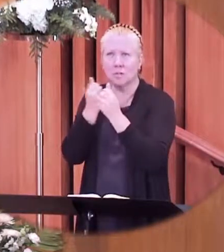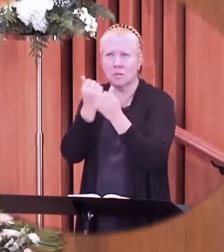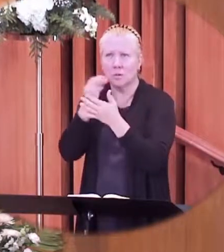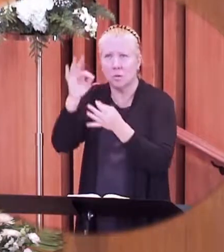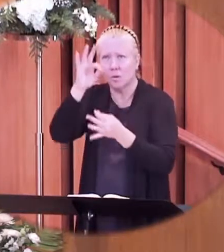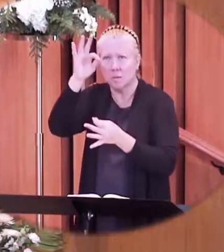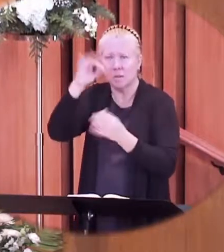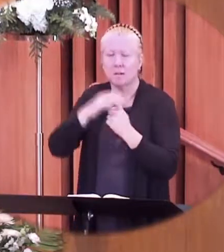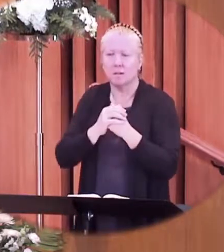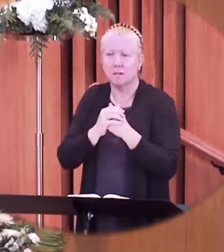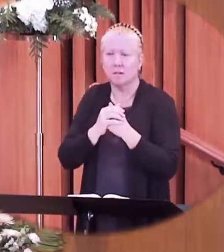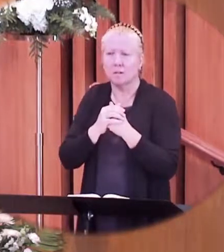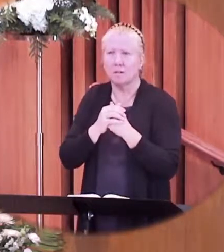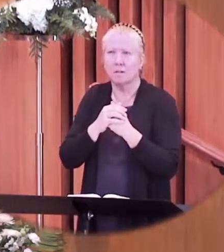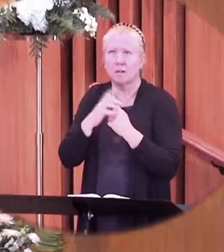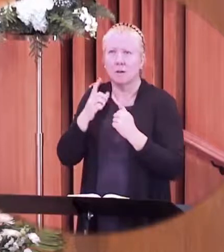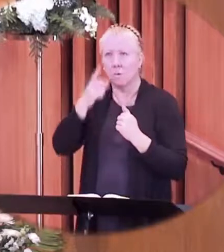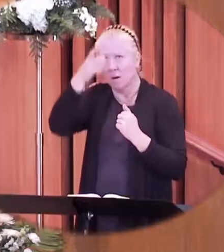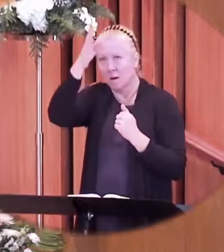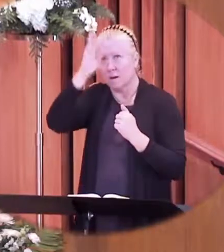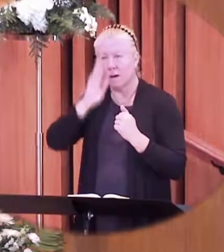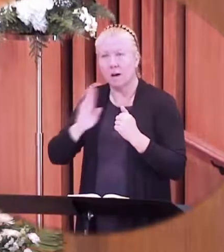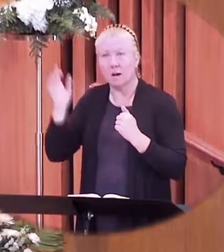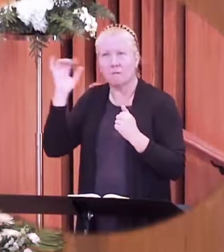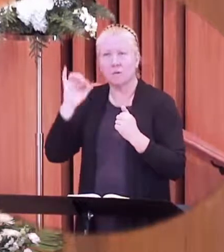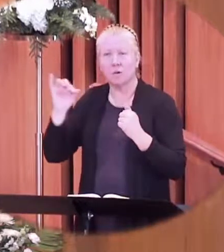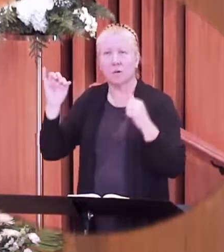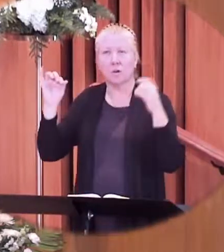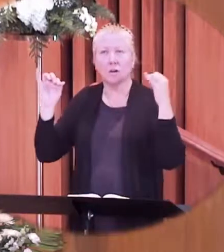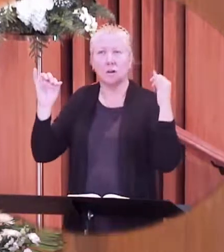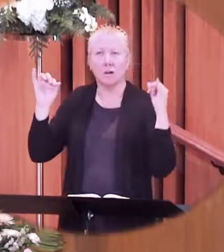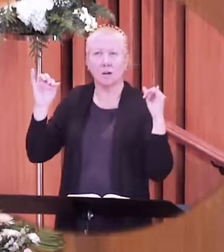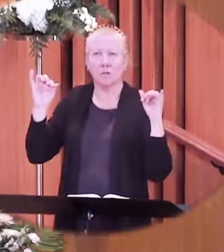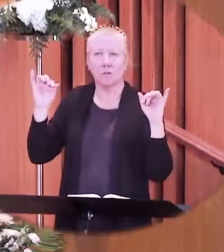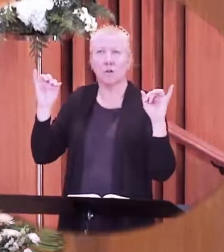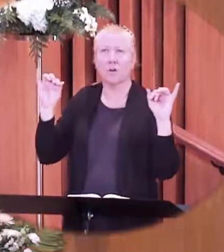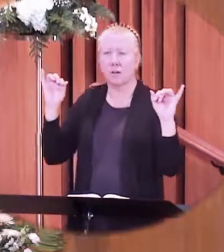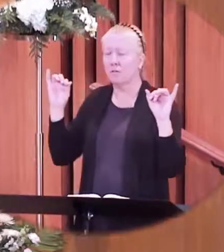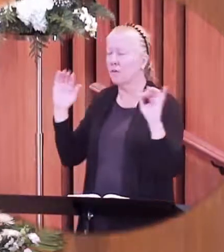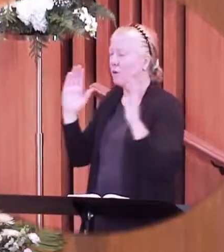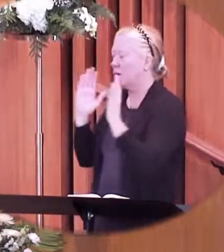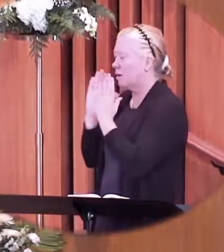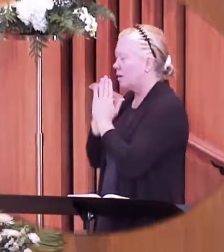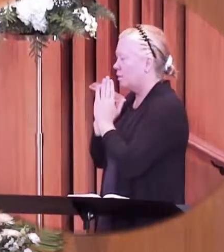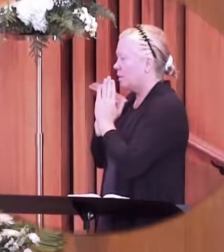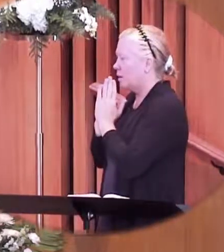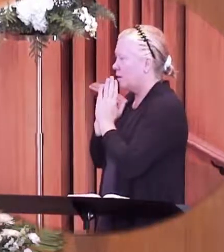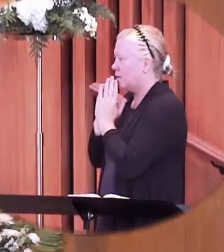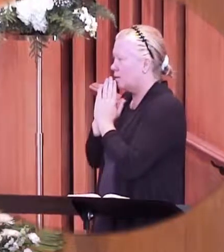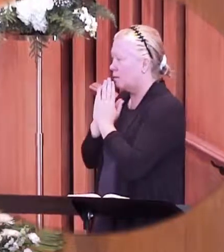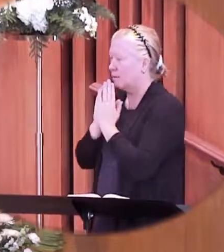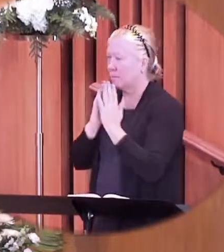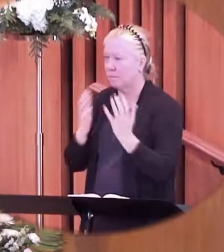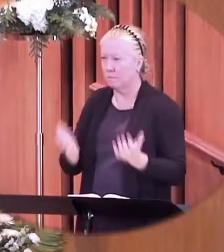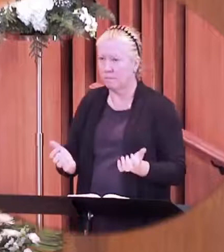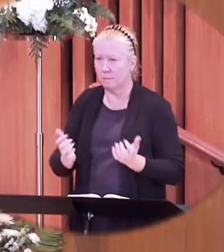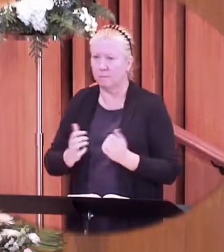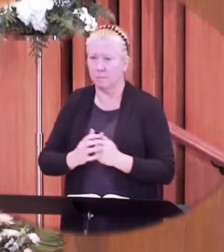the unity of the Holy Spirit, one God, forever and ever. Amen.